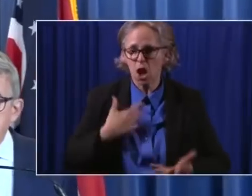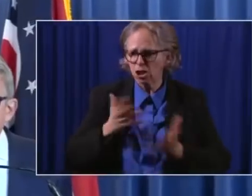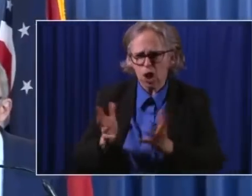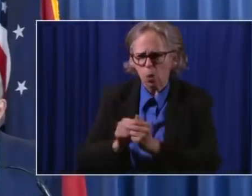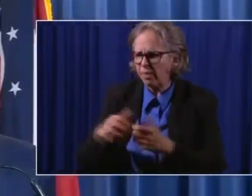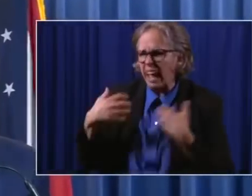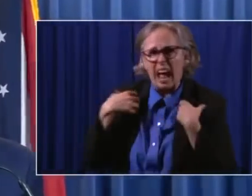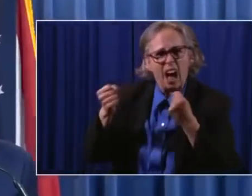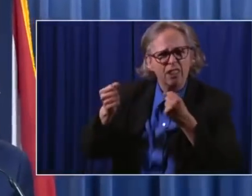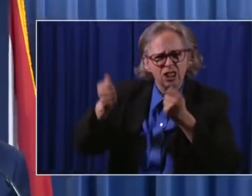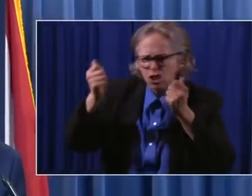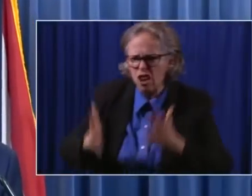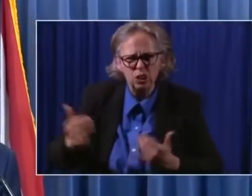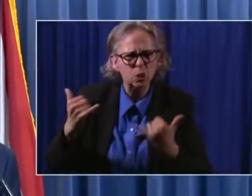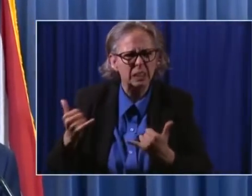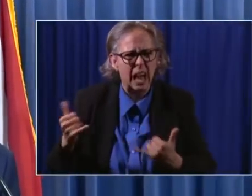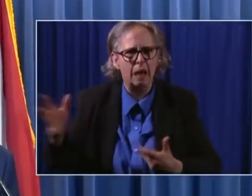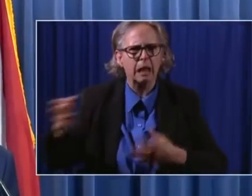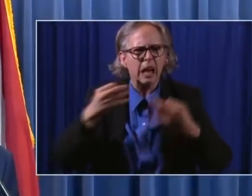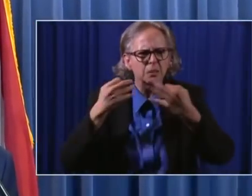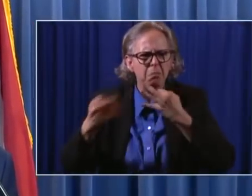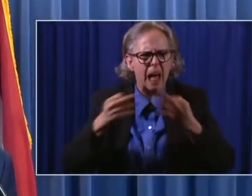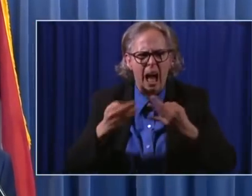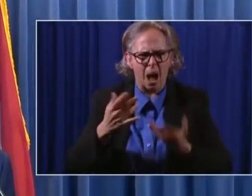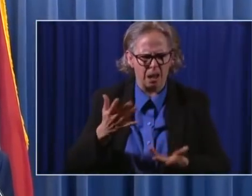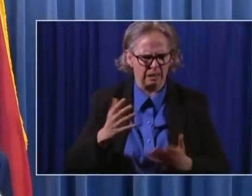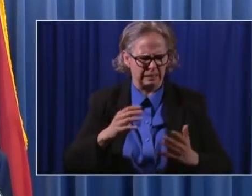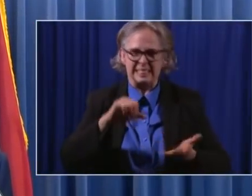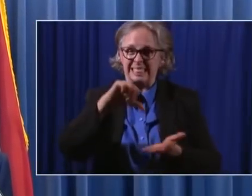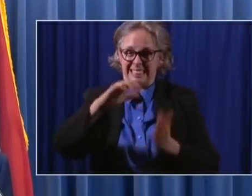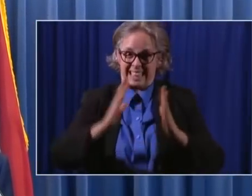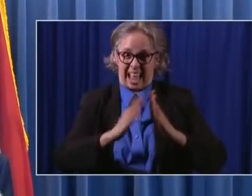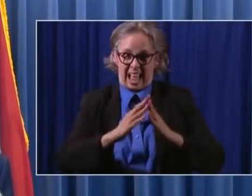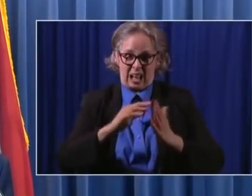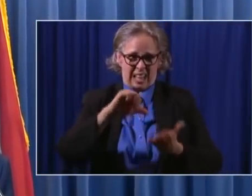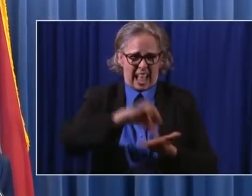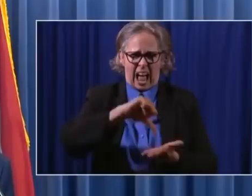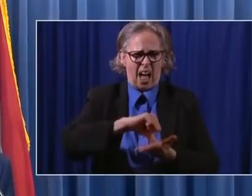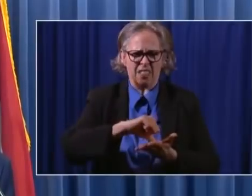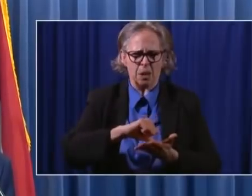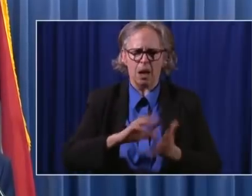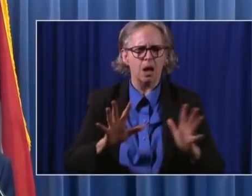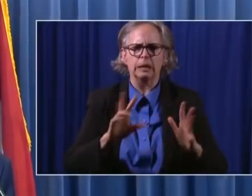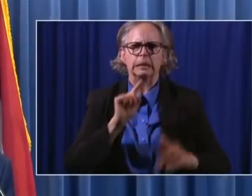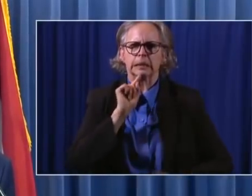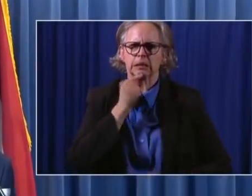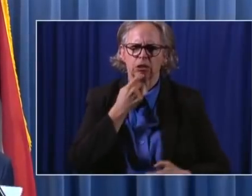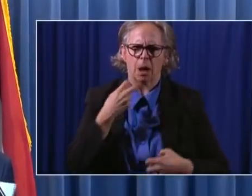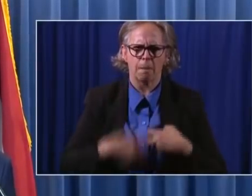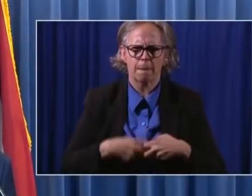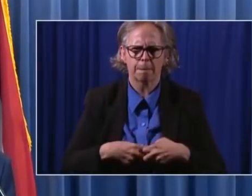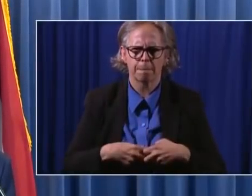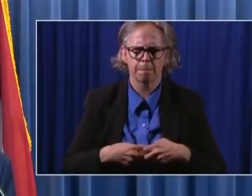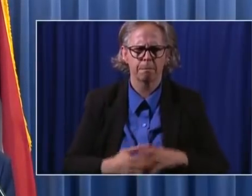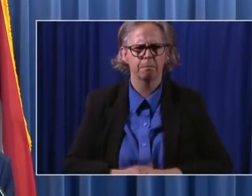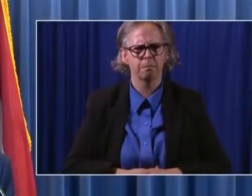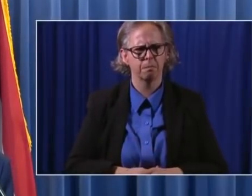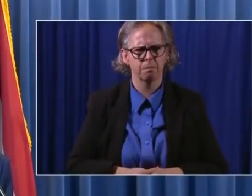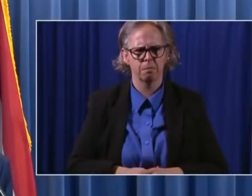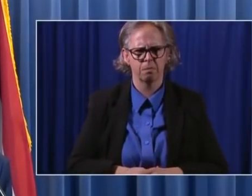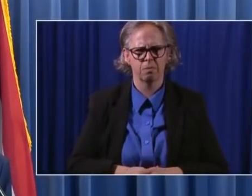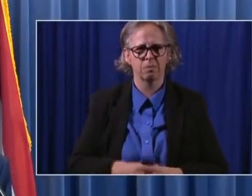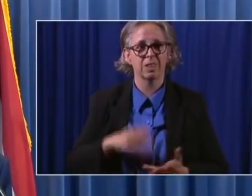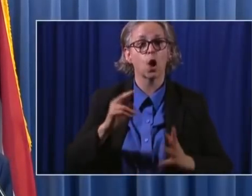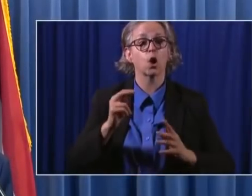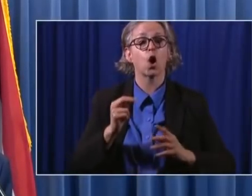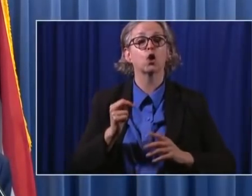right downtown has been a huge problem area. We'll go up to Allen County, Northwest